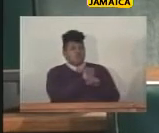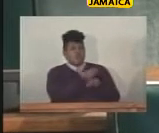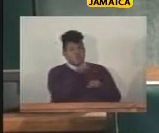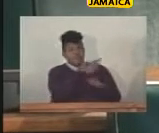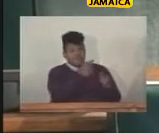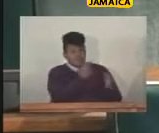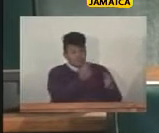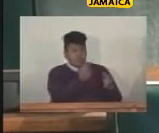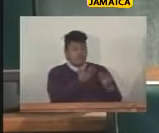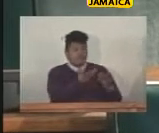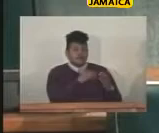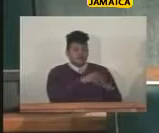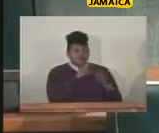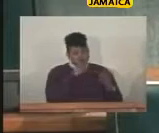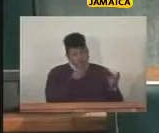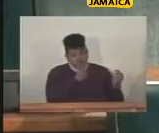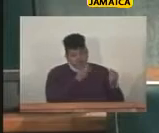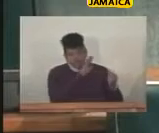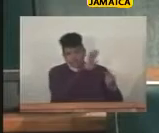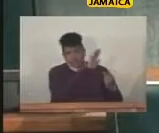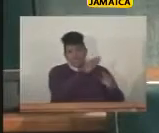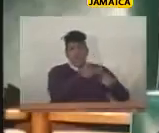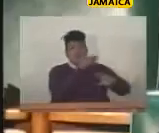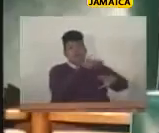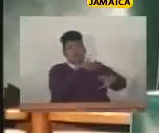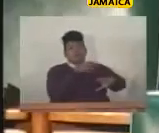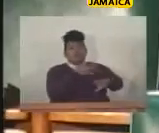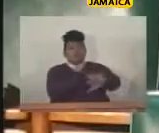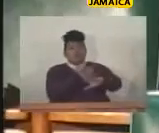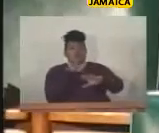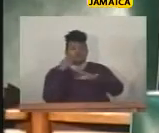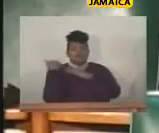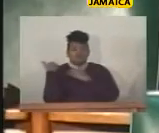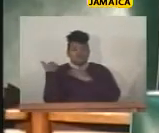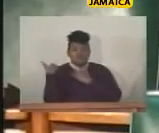are doing in exercising their enhanced powers